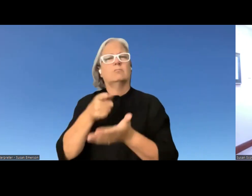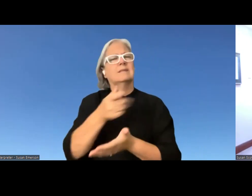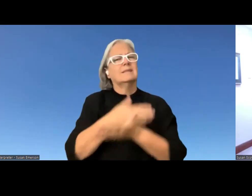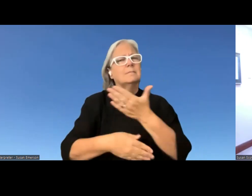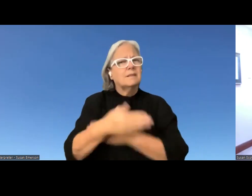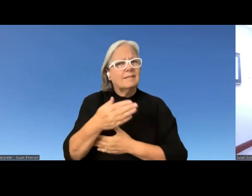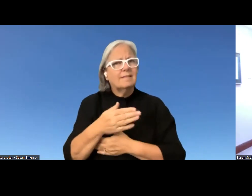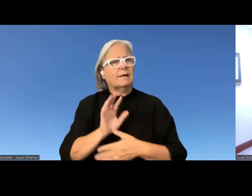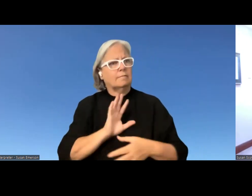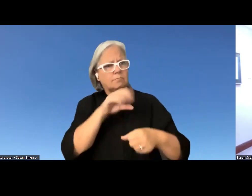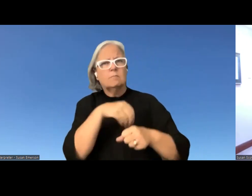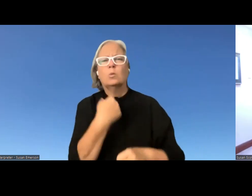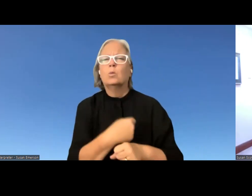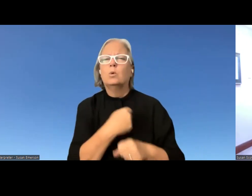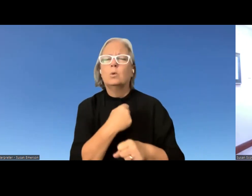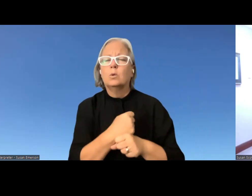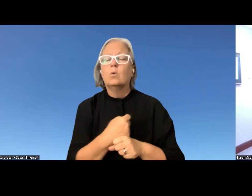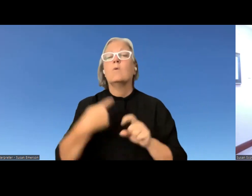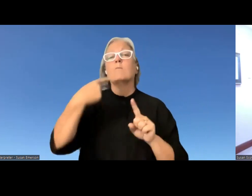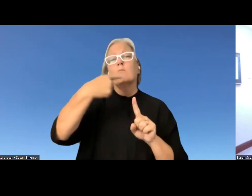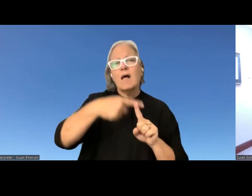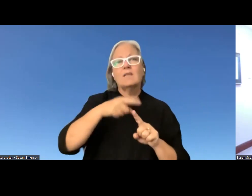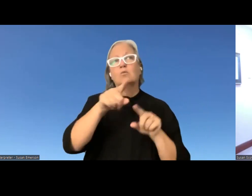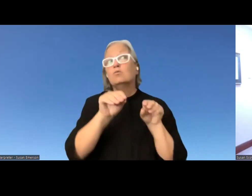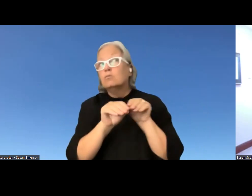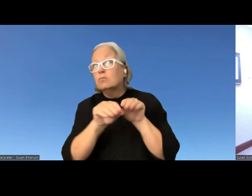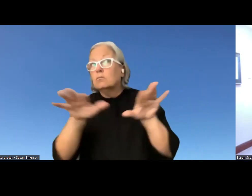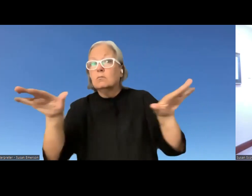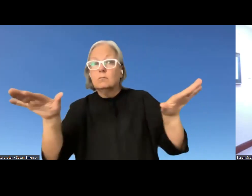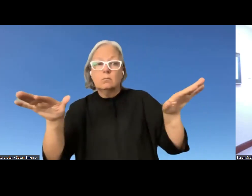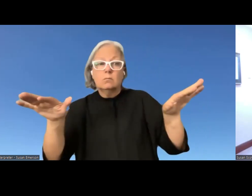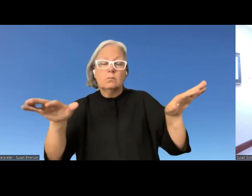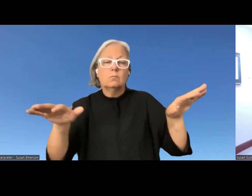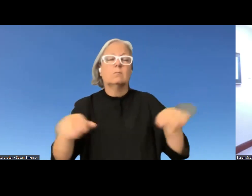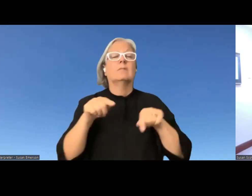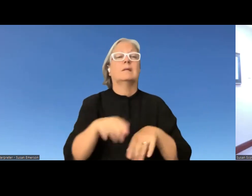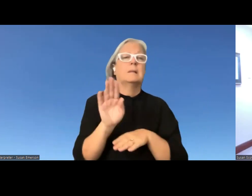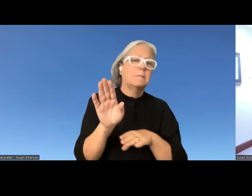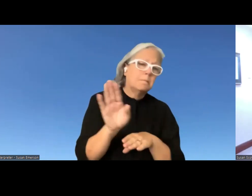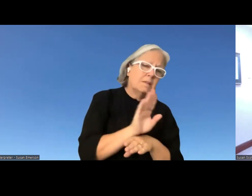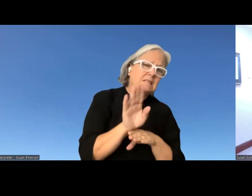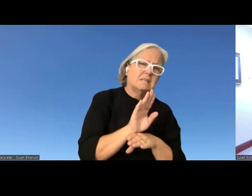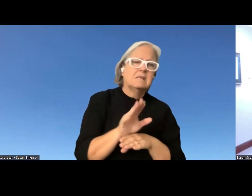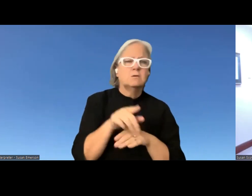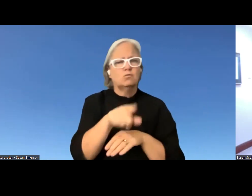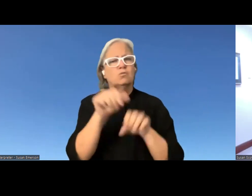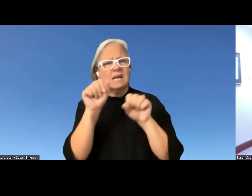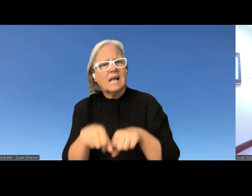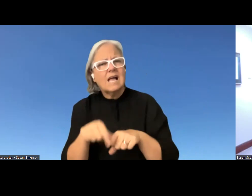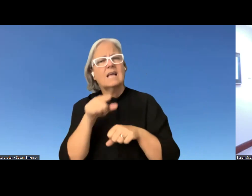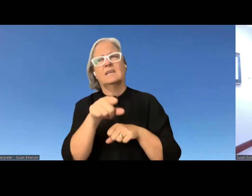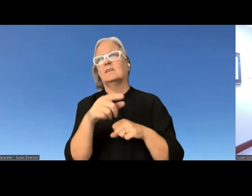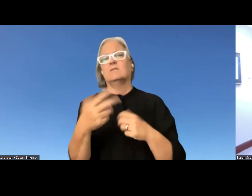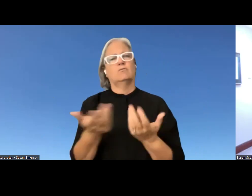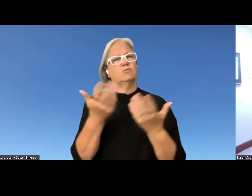looking for, but you're also sending out that big message that says business can be a trusted ally and